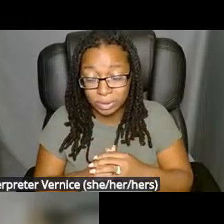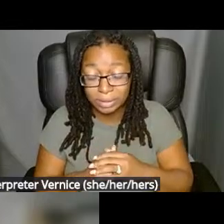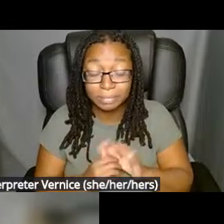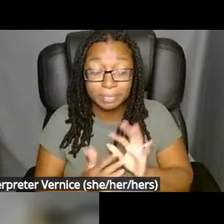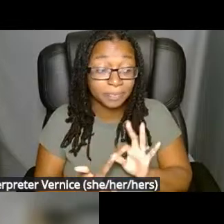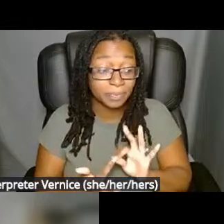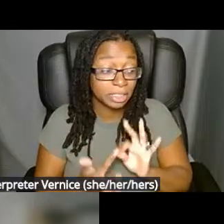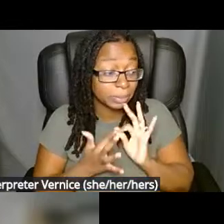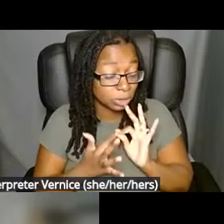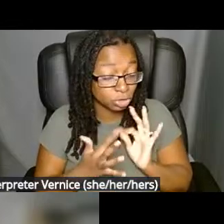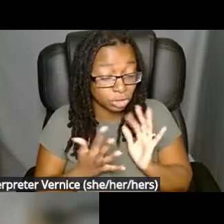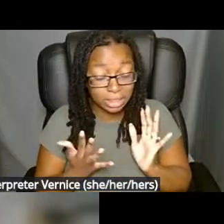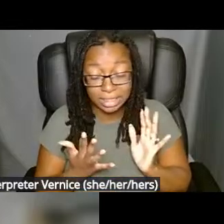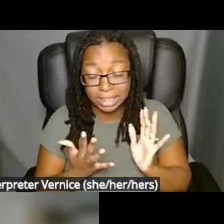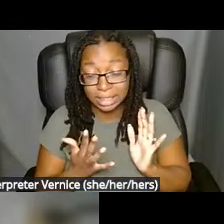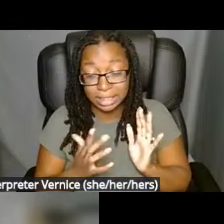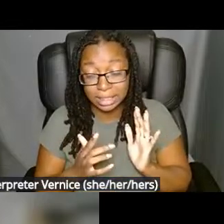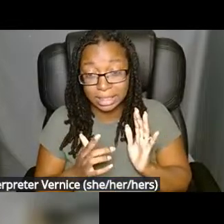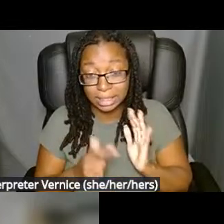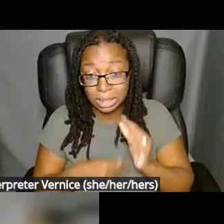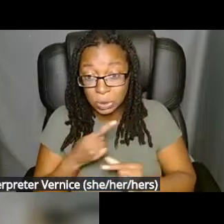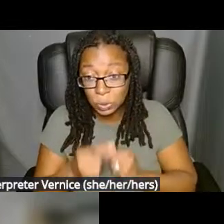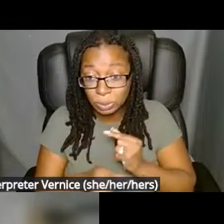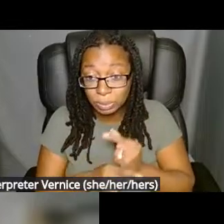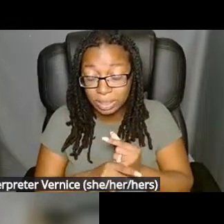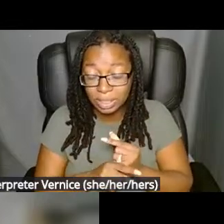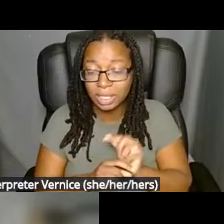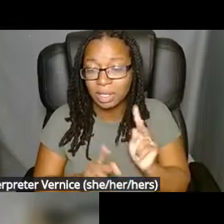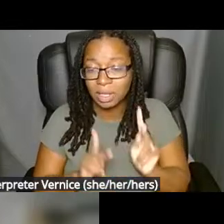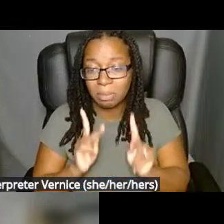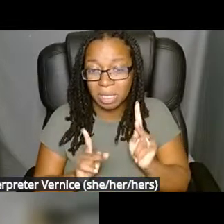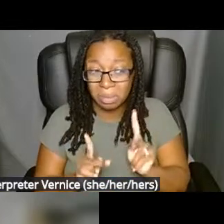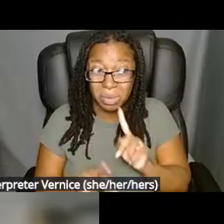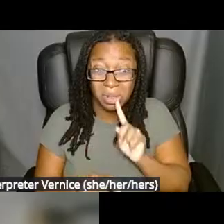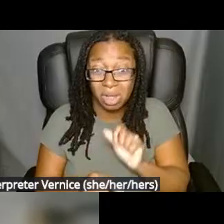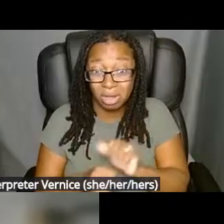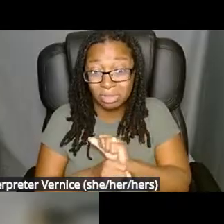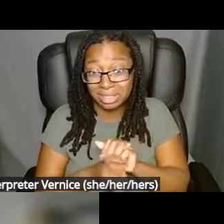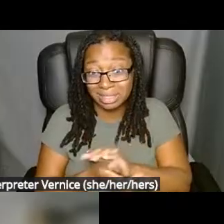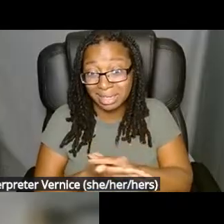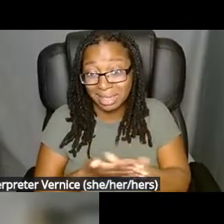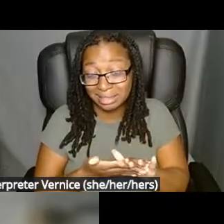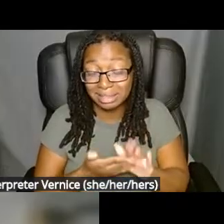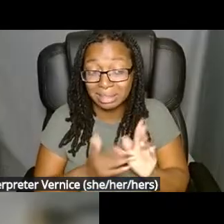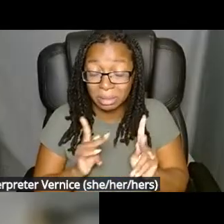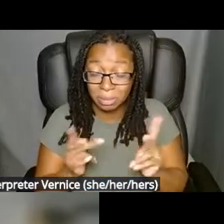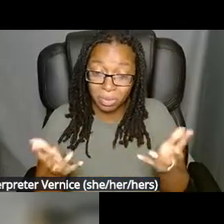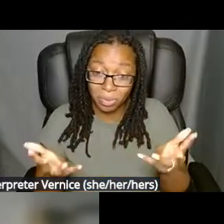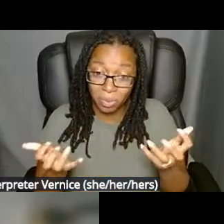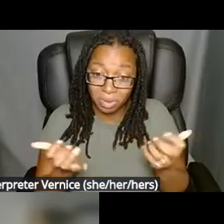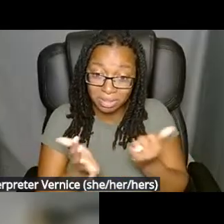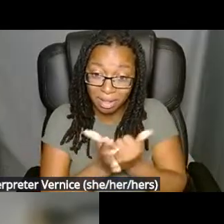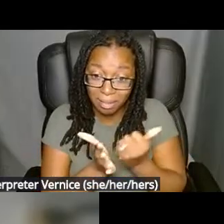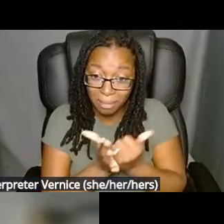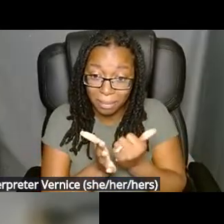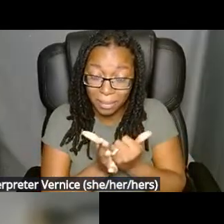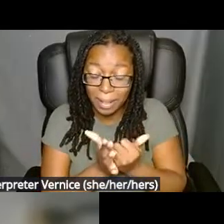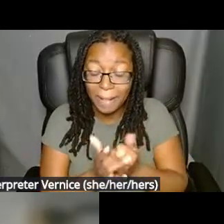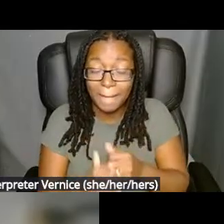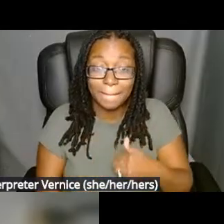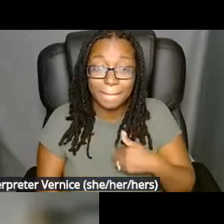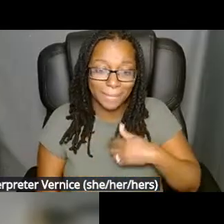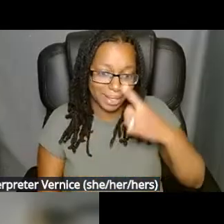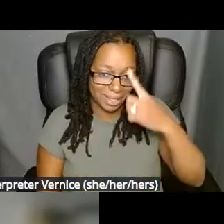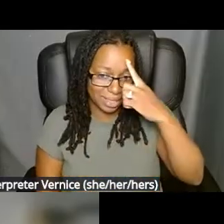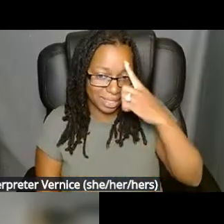um globally, people are really nice and people genuinely want to help. And I think even